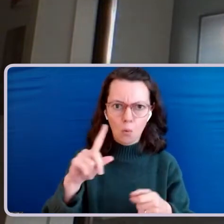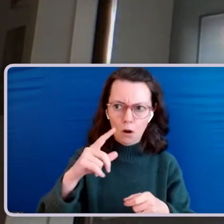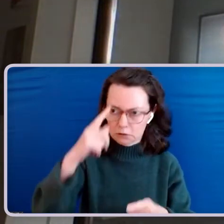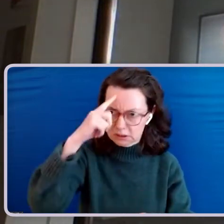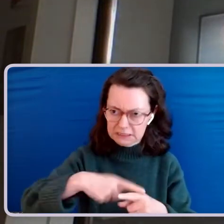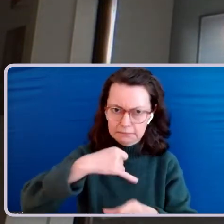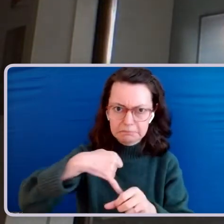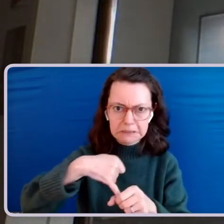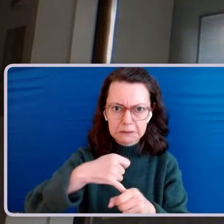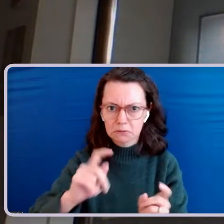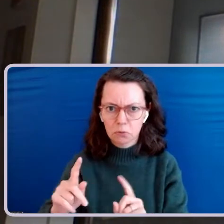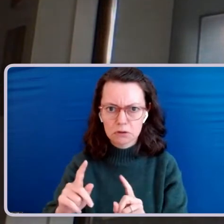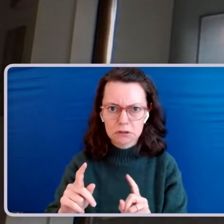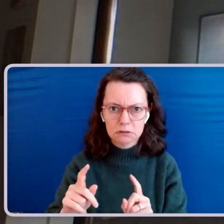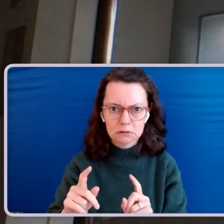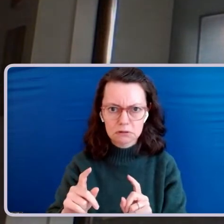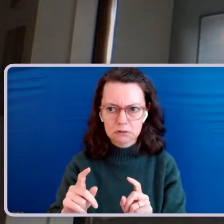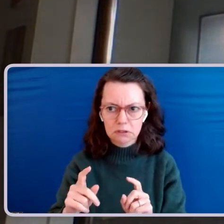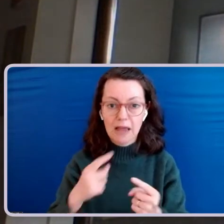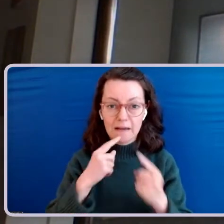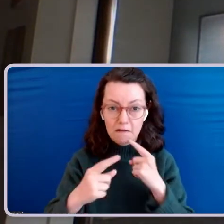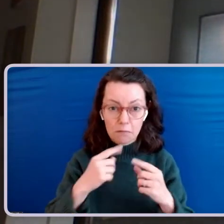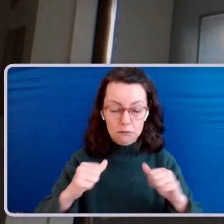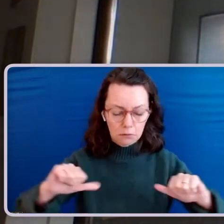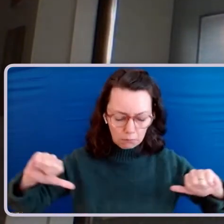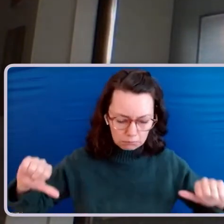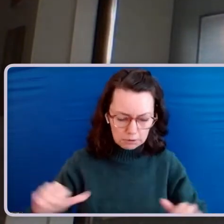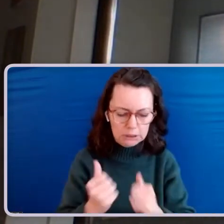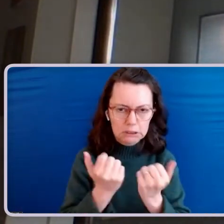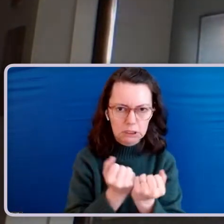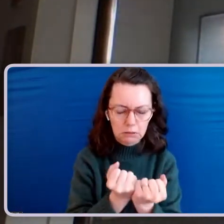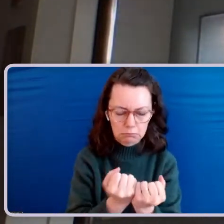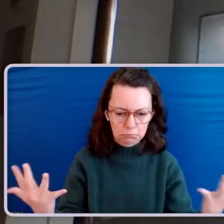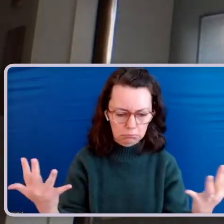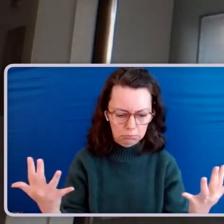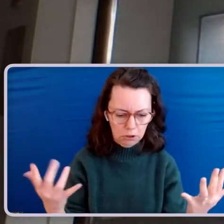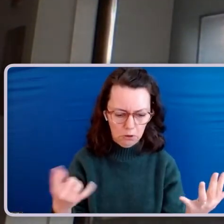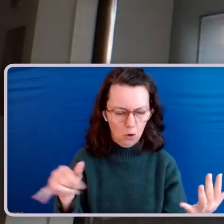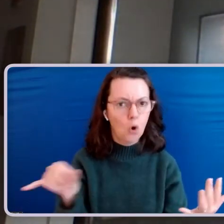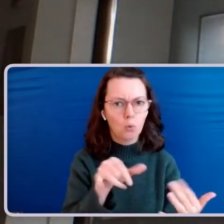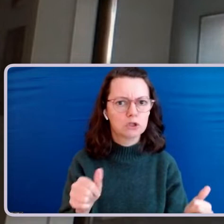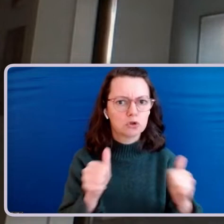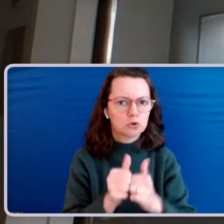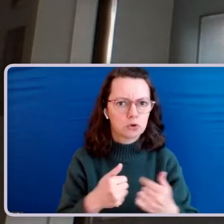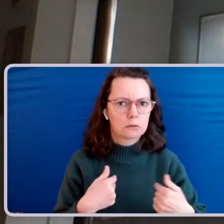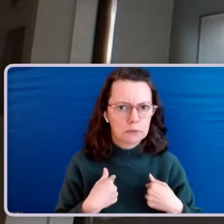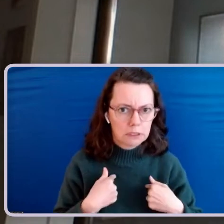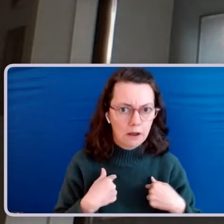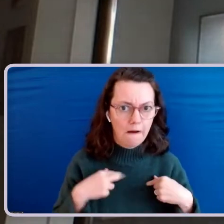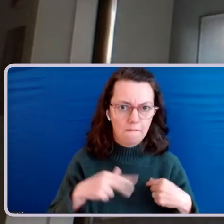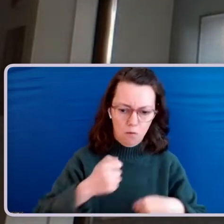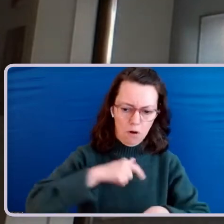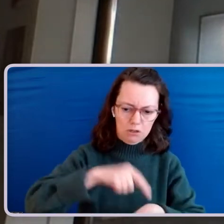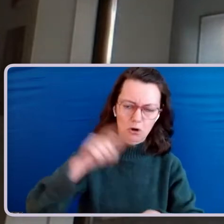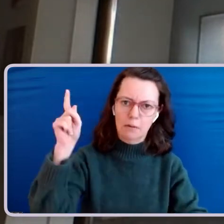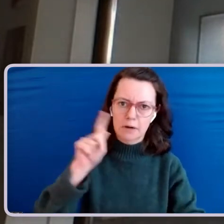different audiences that need that information and making sure that they've got it. And as Dominic says, you know, have it in